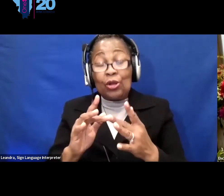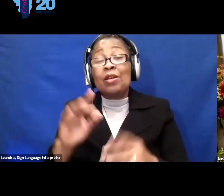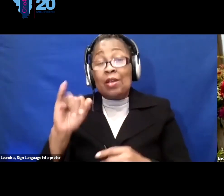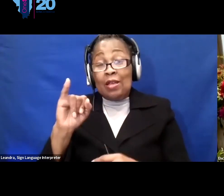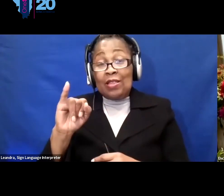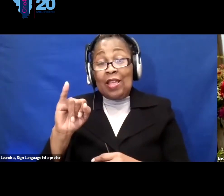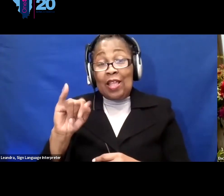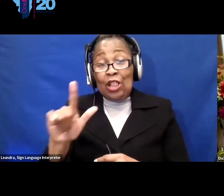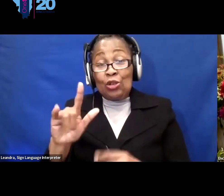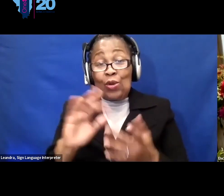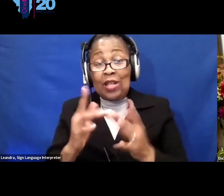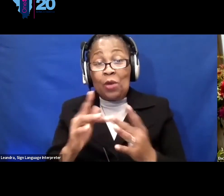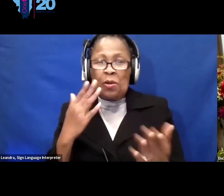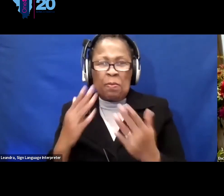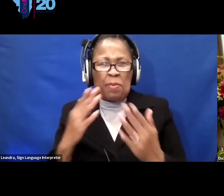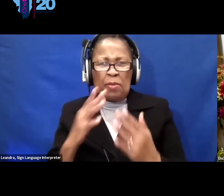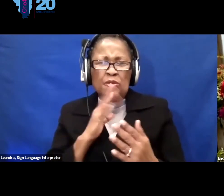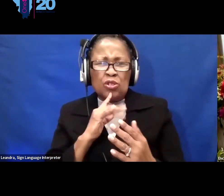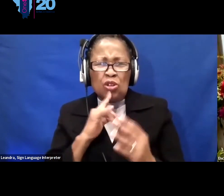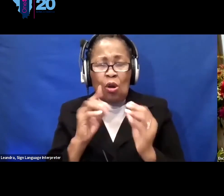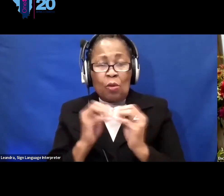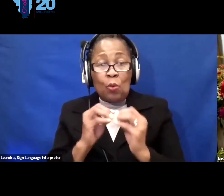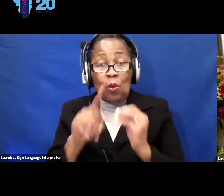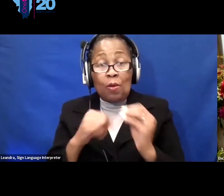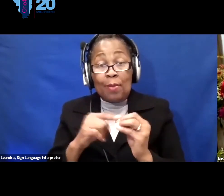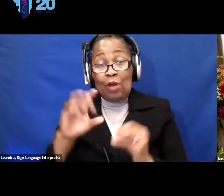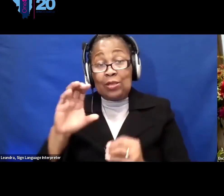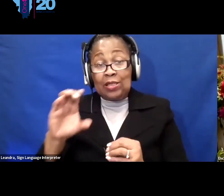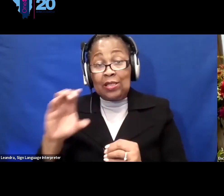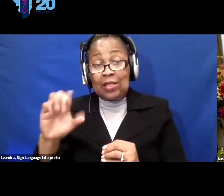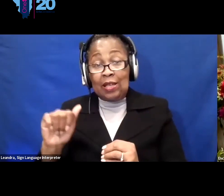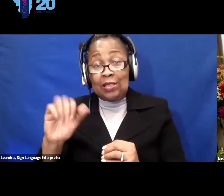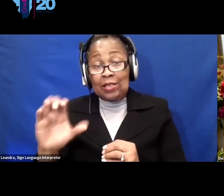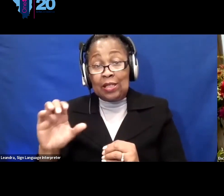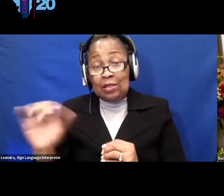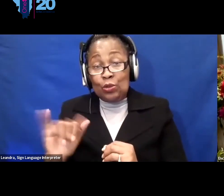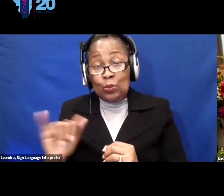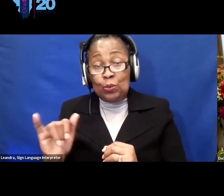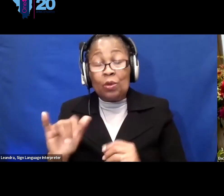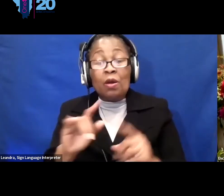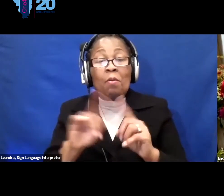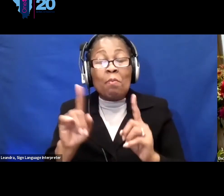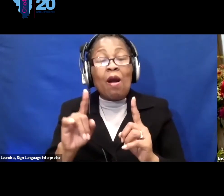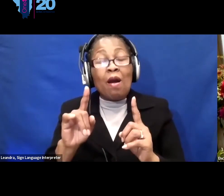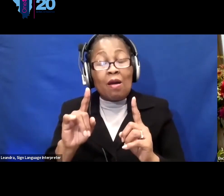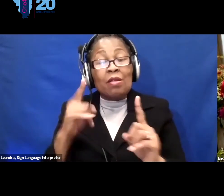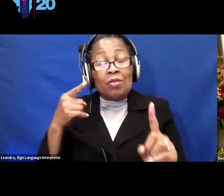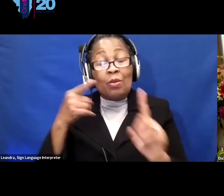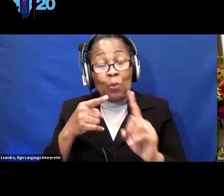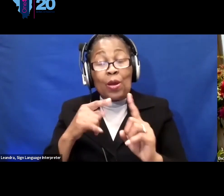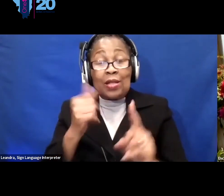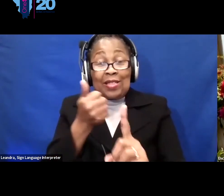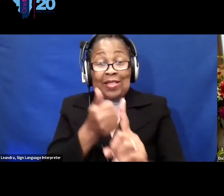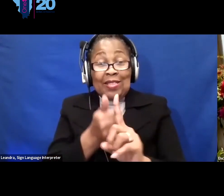Christy may say a little bit more about it and also talk about CCAC, but this Illinois network is meant to be self-led by